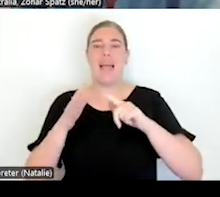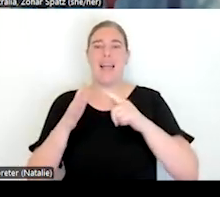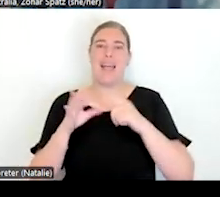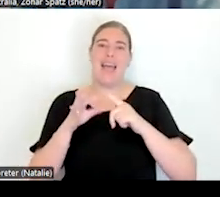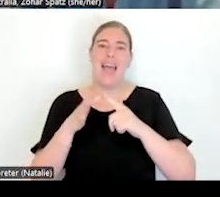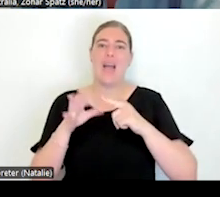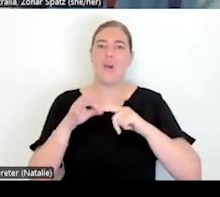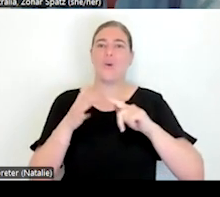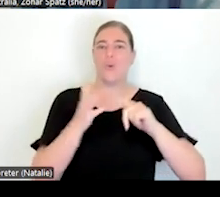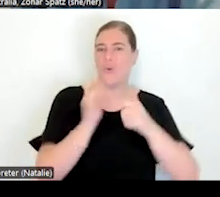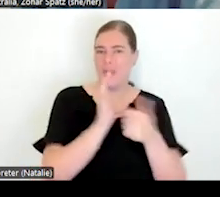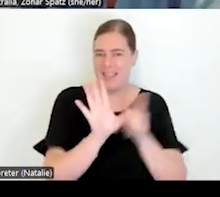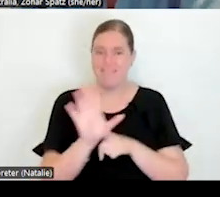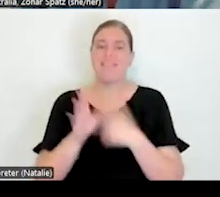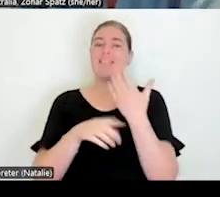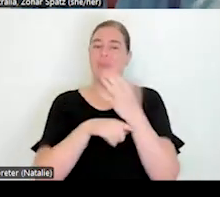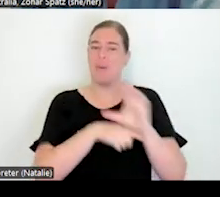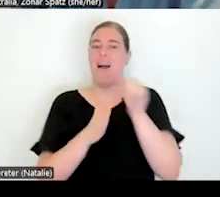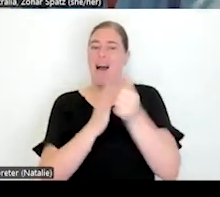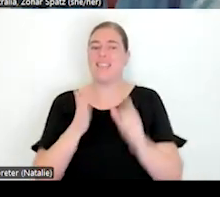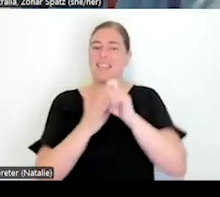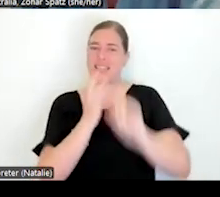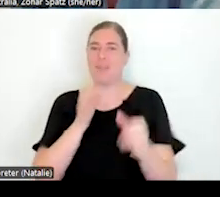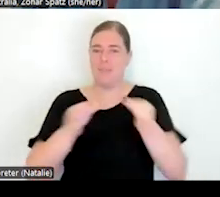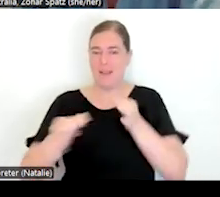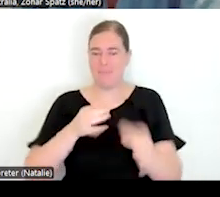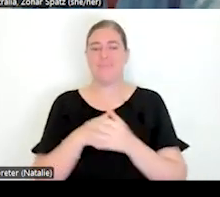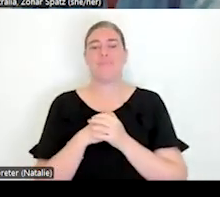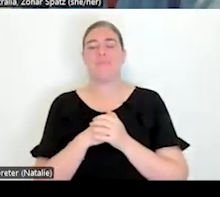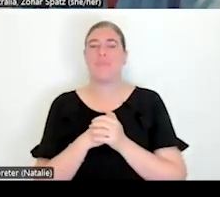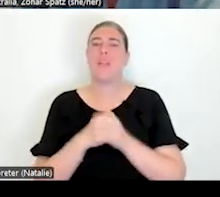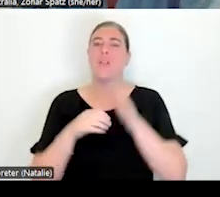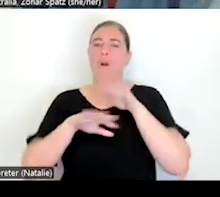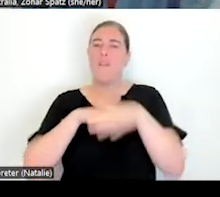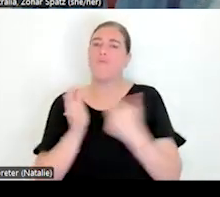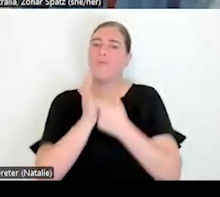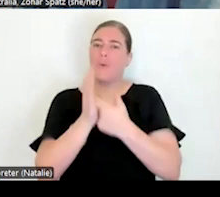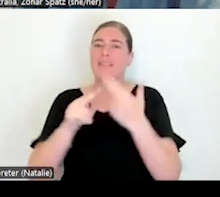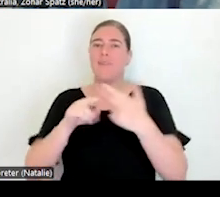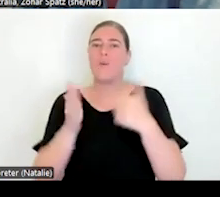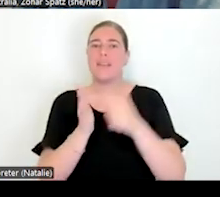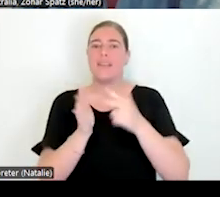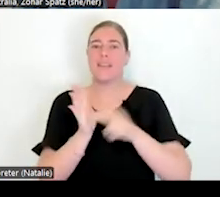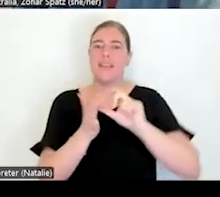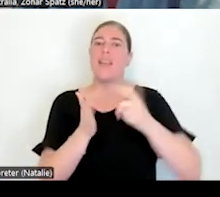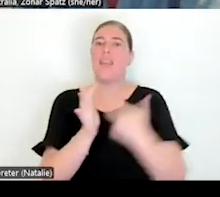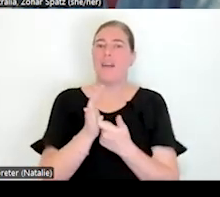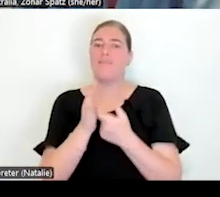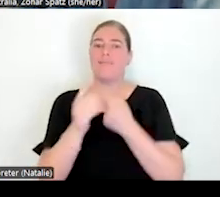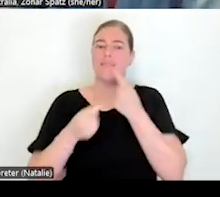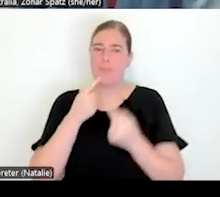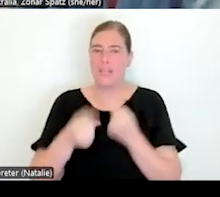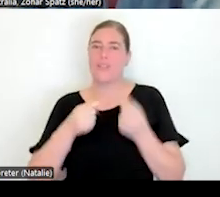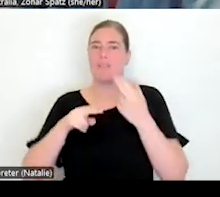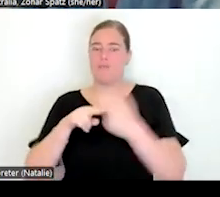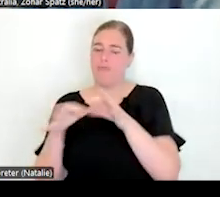Plan. This information webinar is specifically about request for tender information relating to the plan.